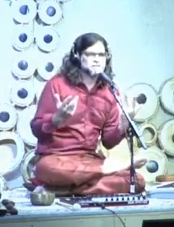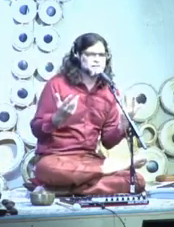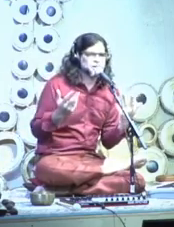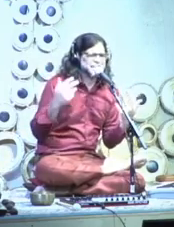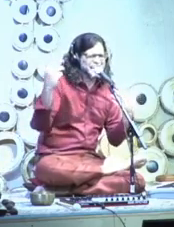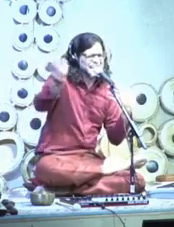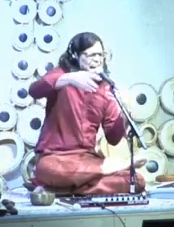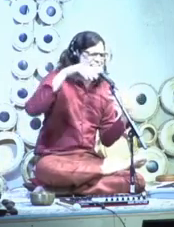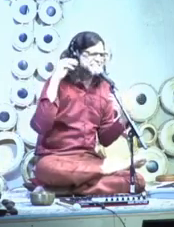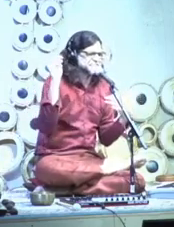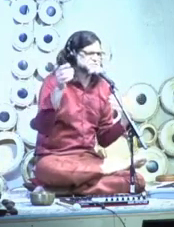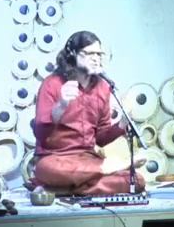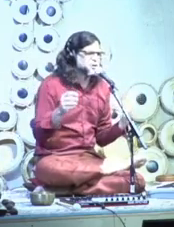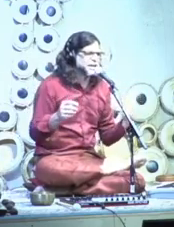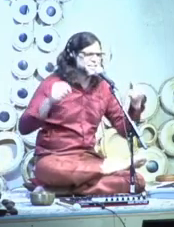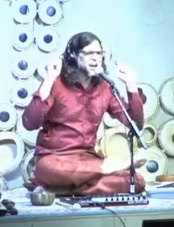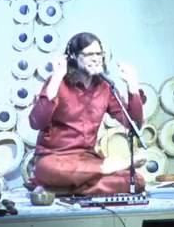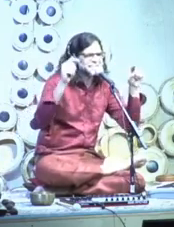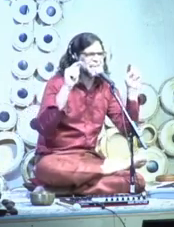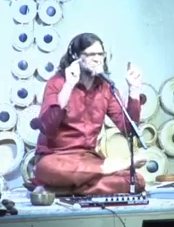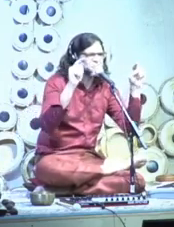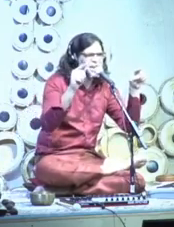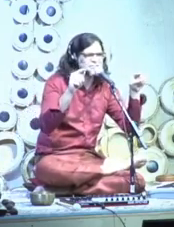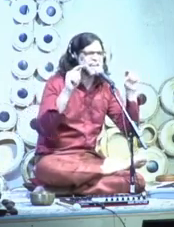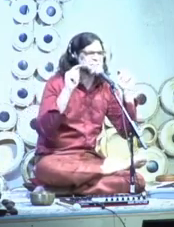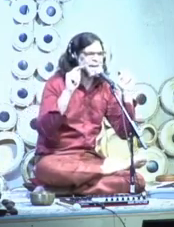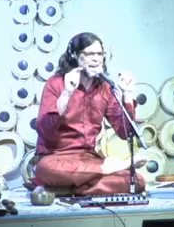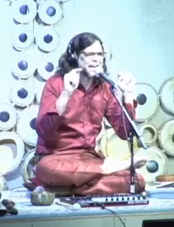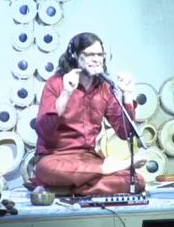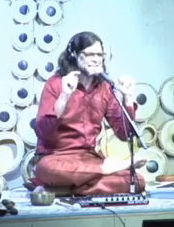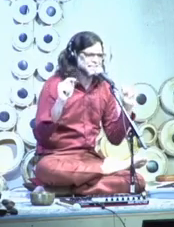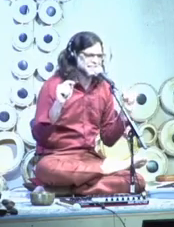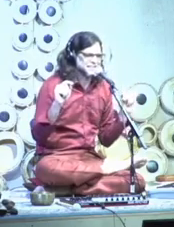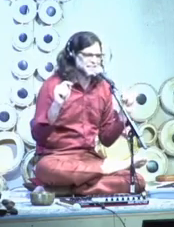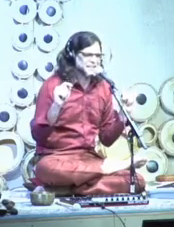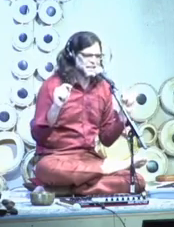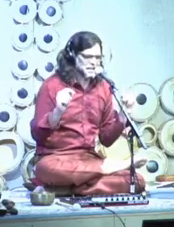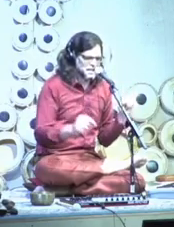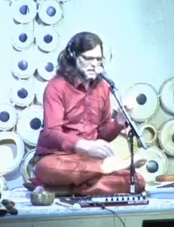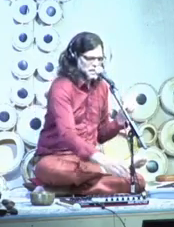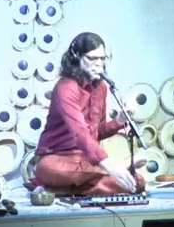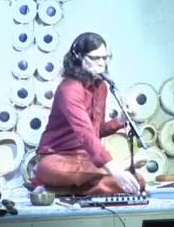with someone and the ideas are flowing and you're on the same wavelength, man.